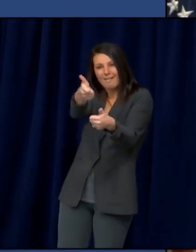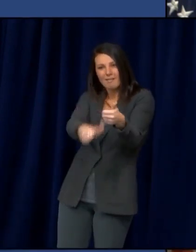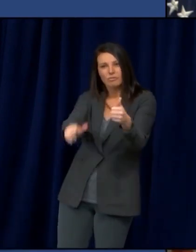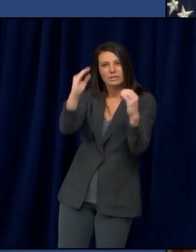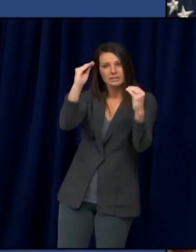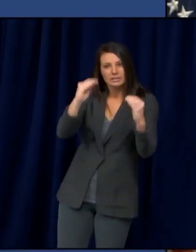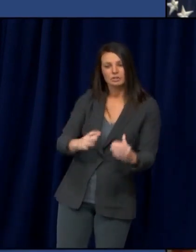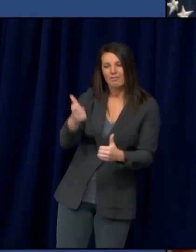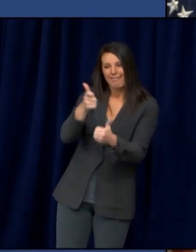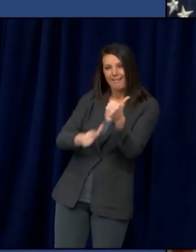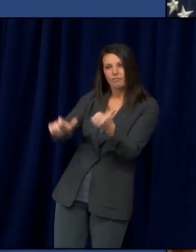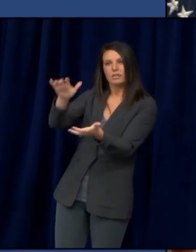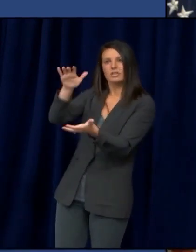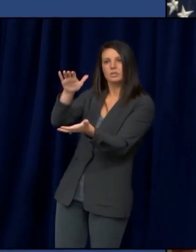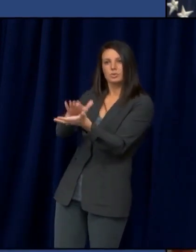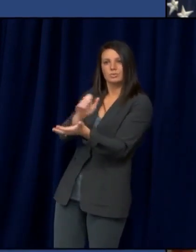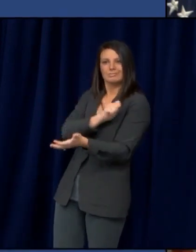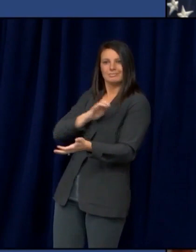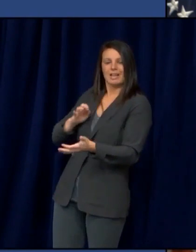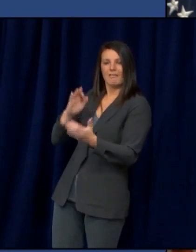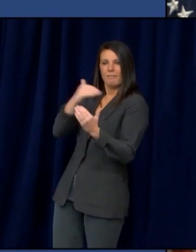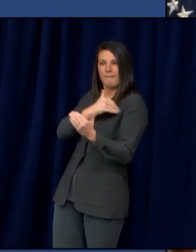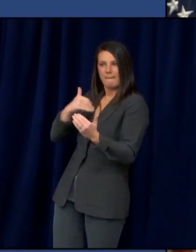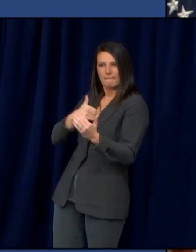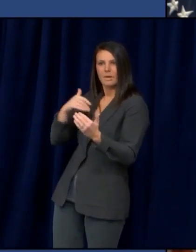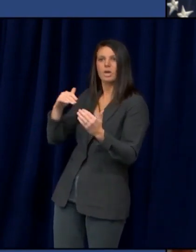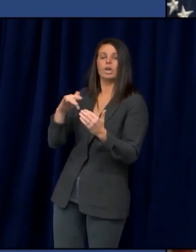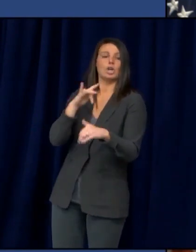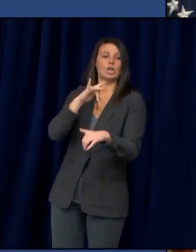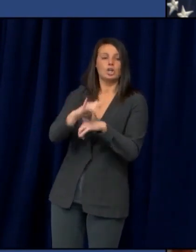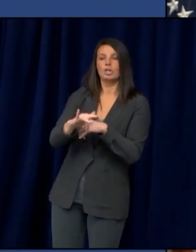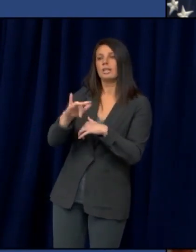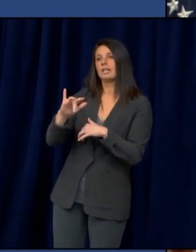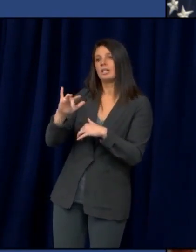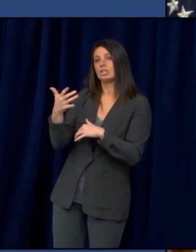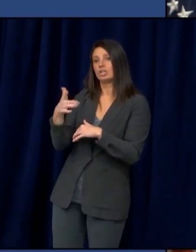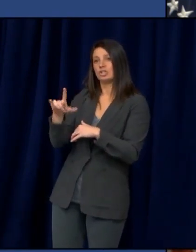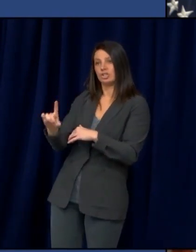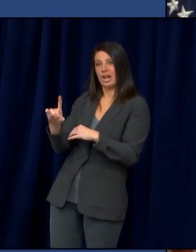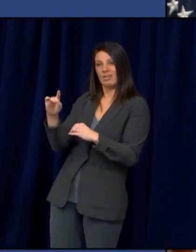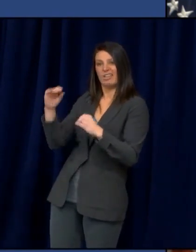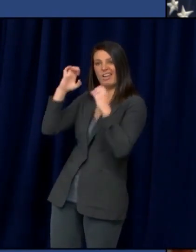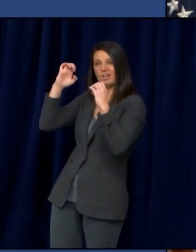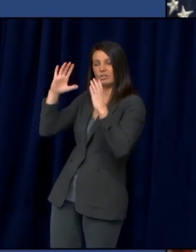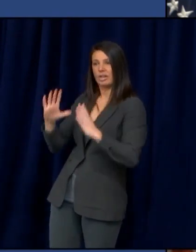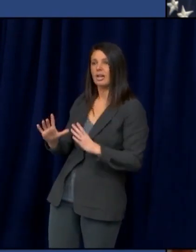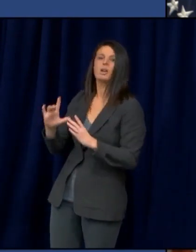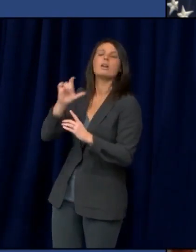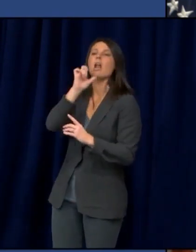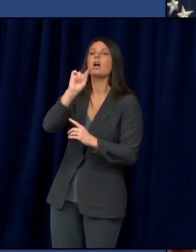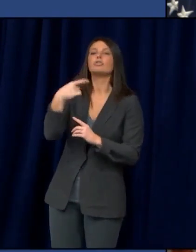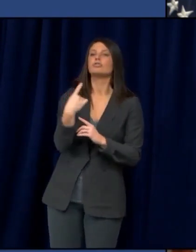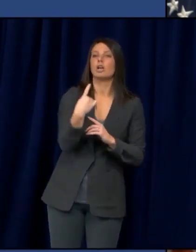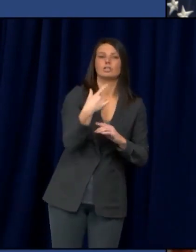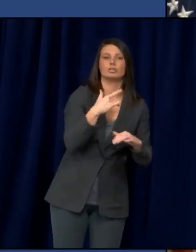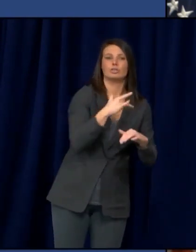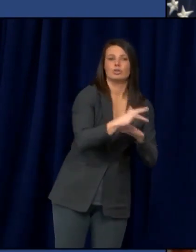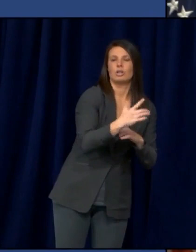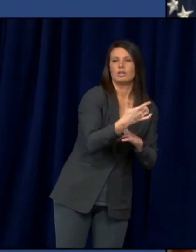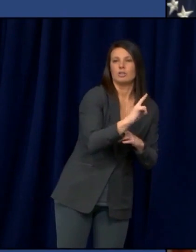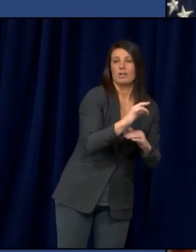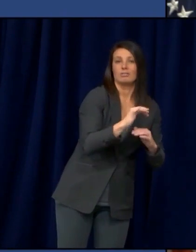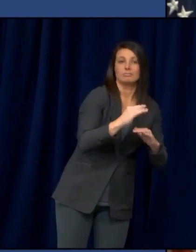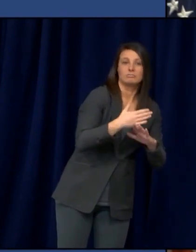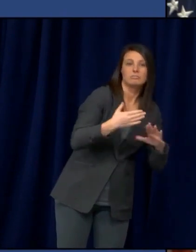staff member, and every early childhood educator in the Commonwealth, not just those who are in pre-K through elementary settings,